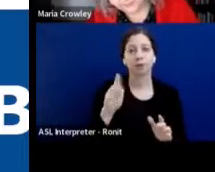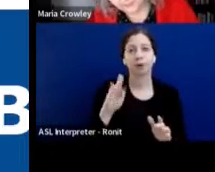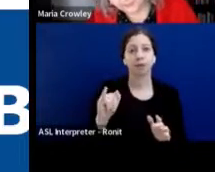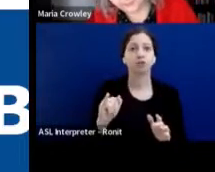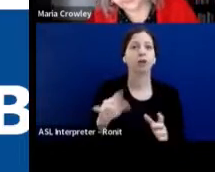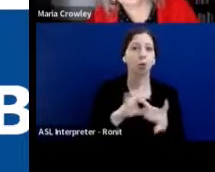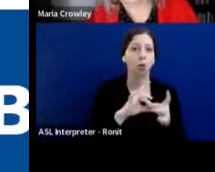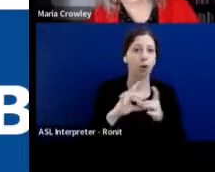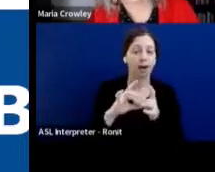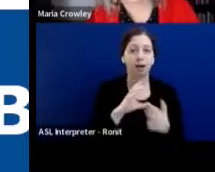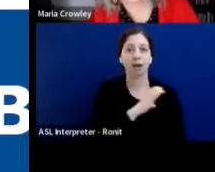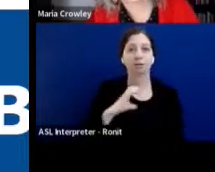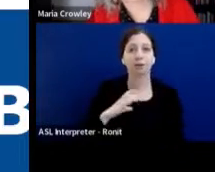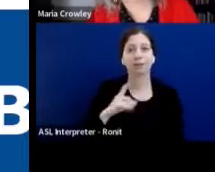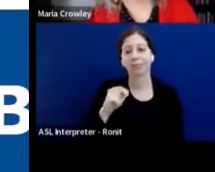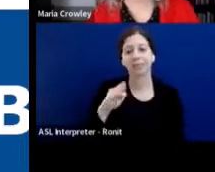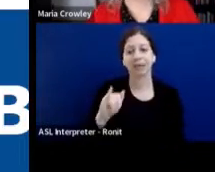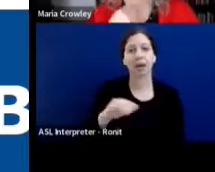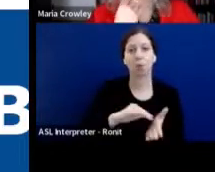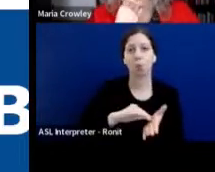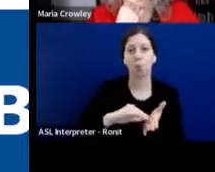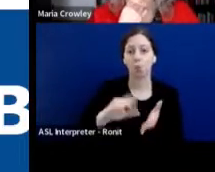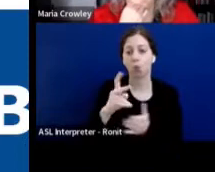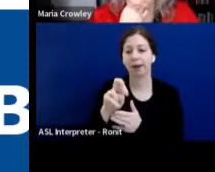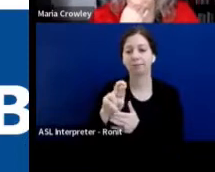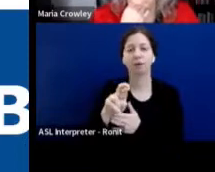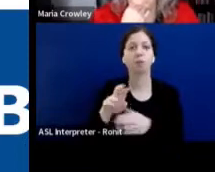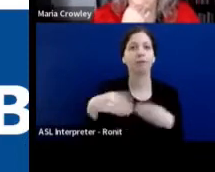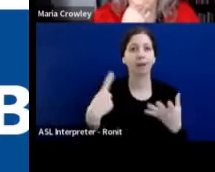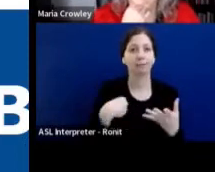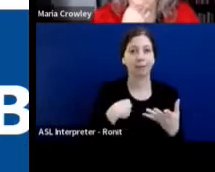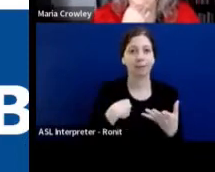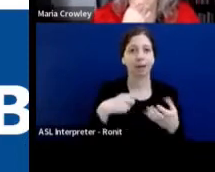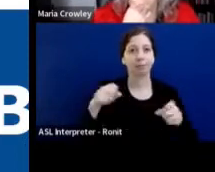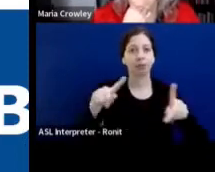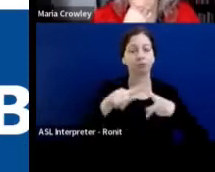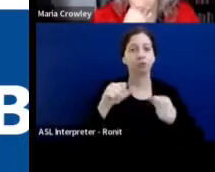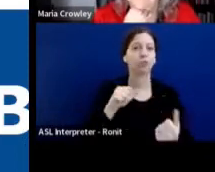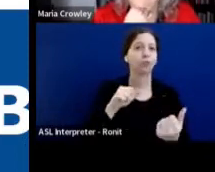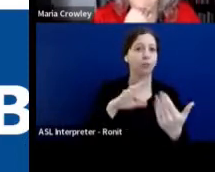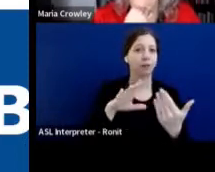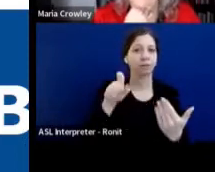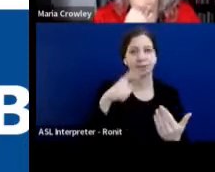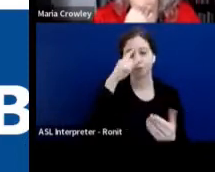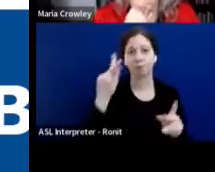the TBI waiver, it provided me a platform to be able to address the needs of people in New York